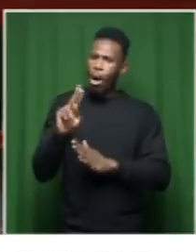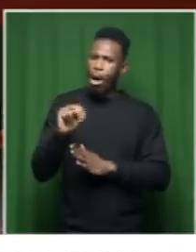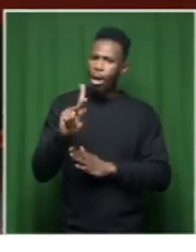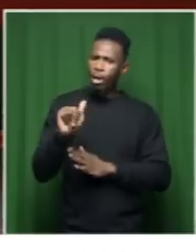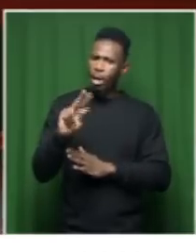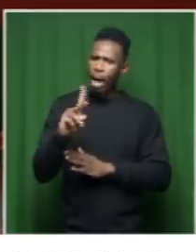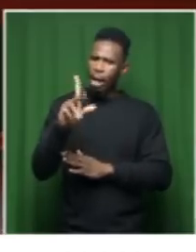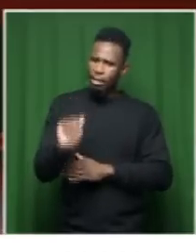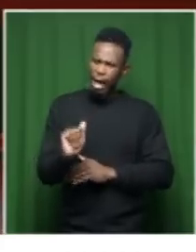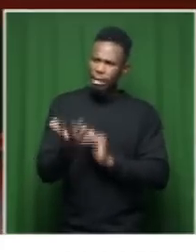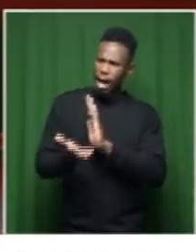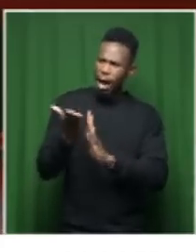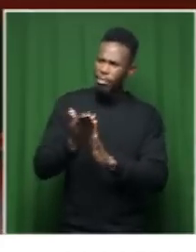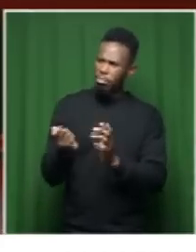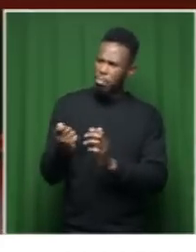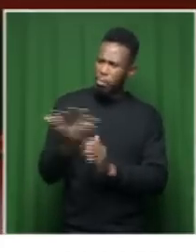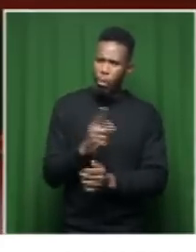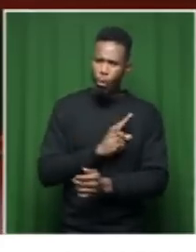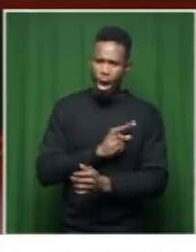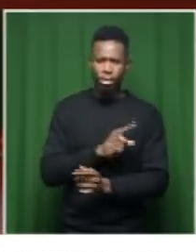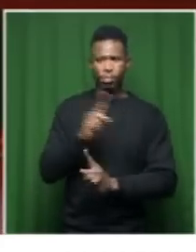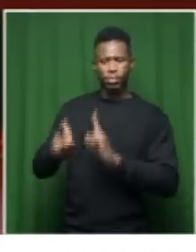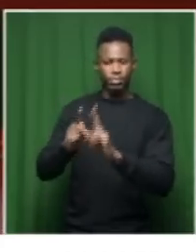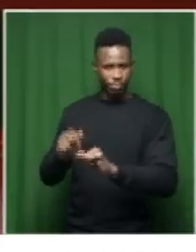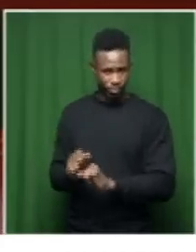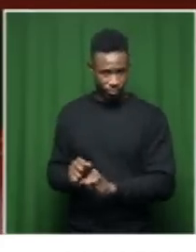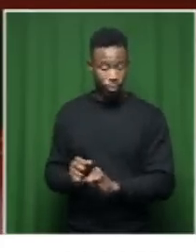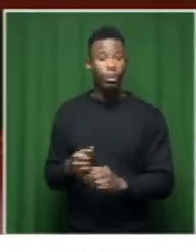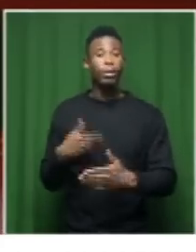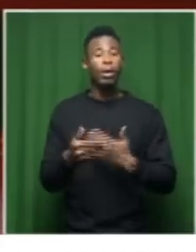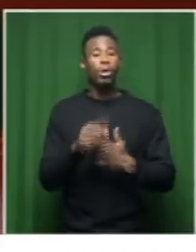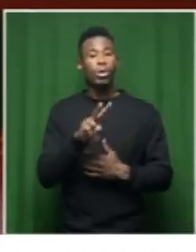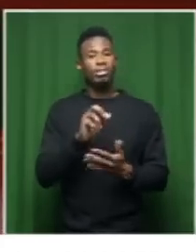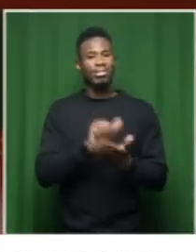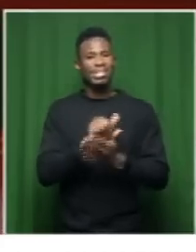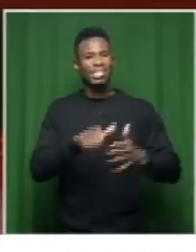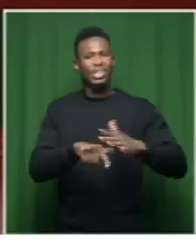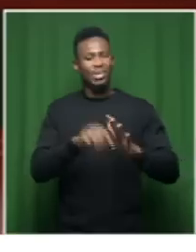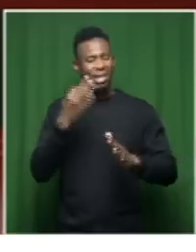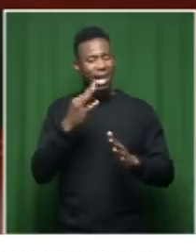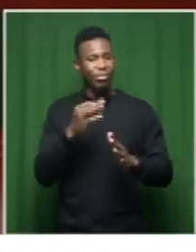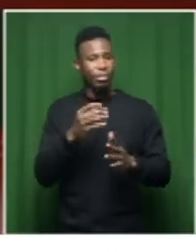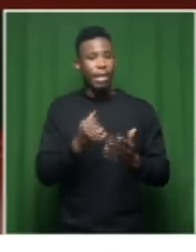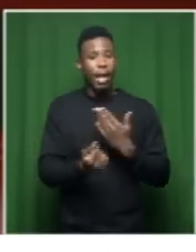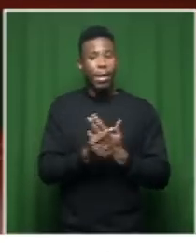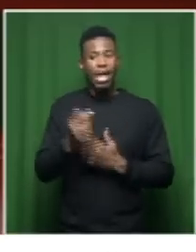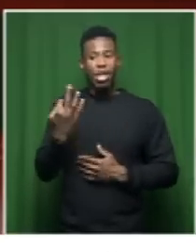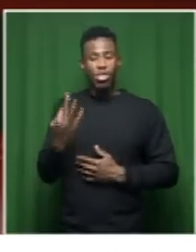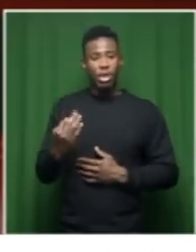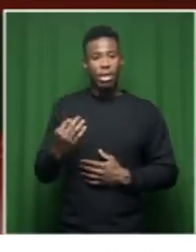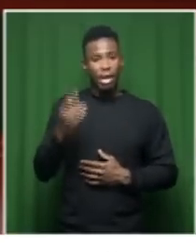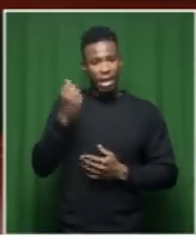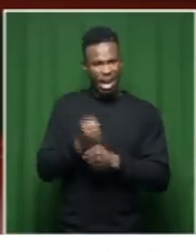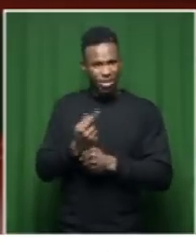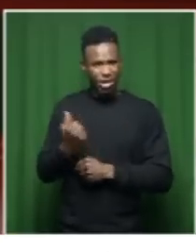homestead. The party played a kingmaker role in 2016 in the local government elections when it pushed three Gauteng metros, namely